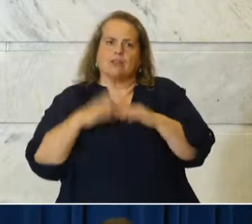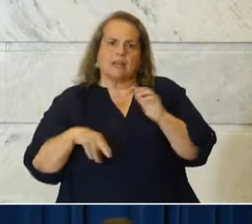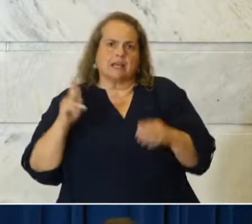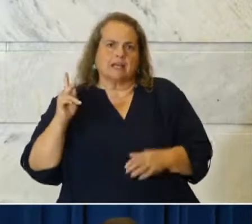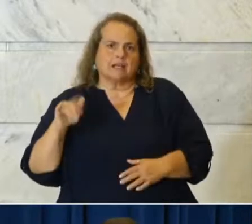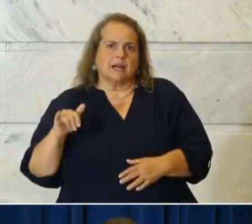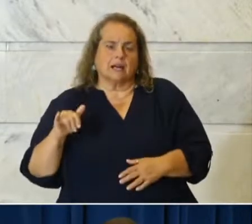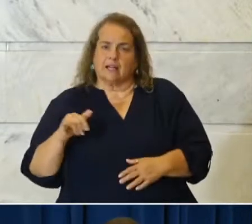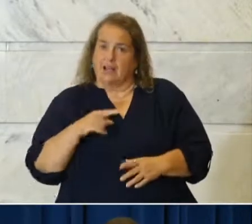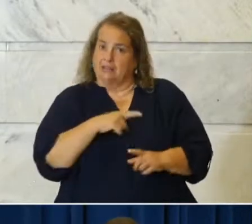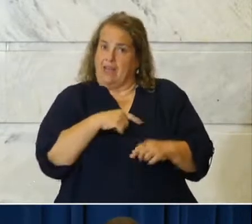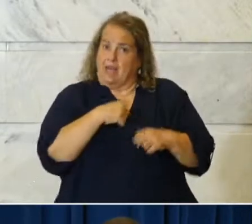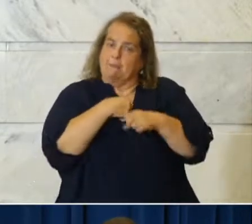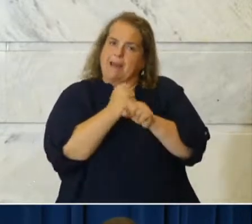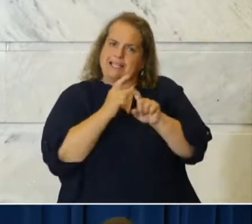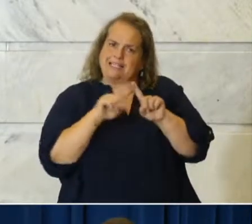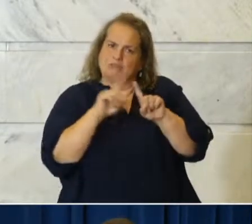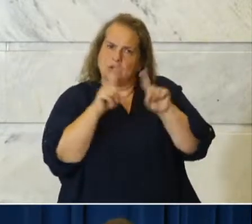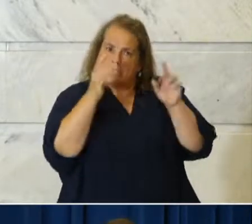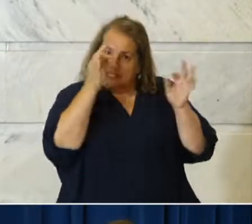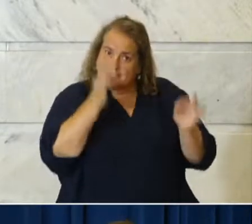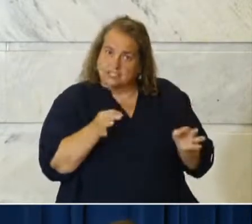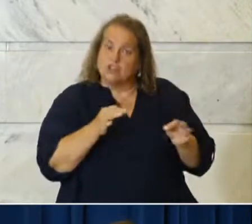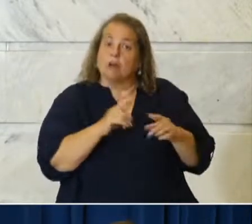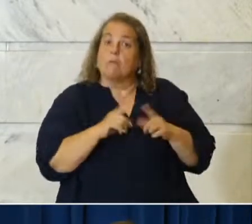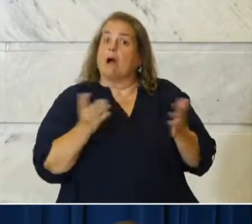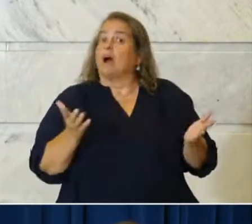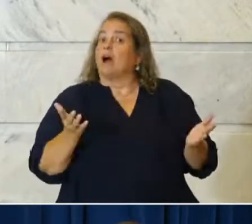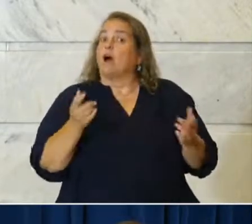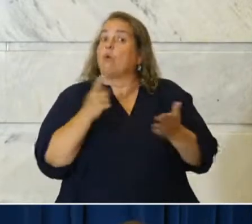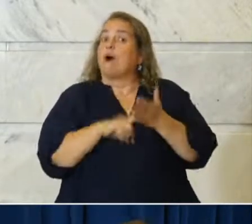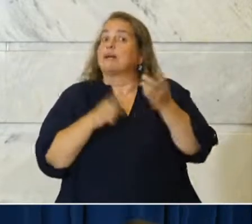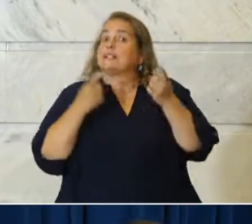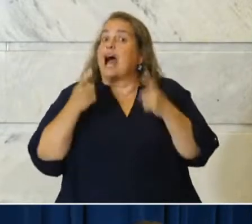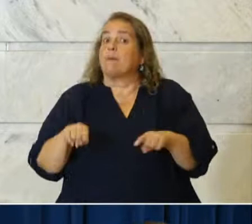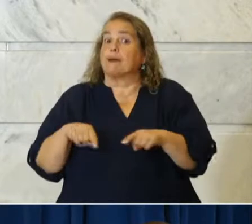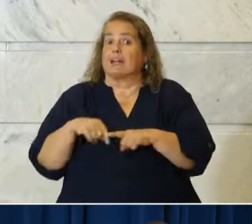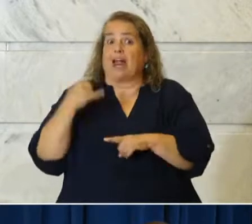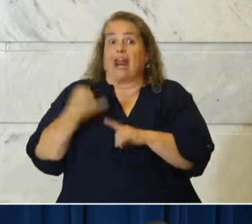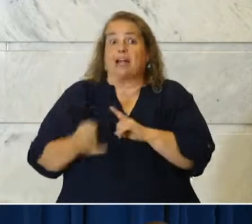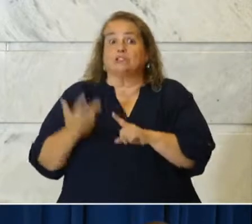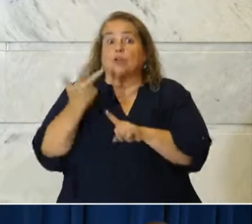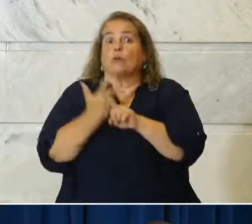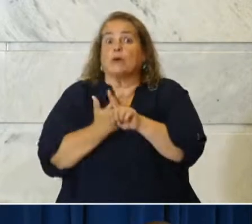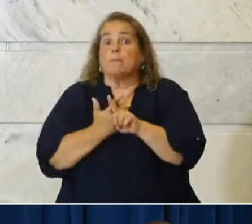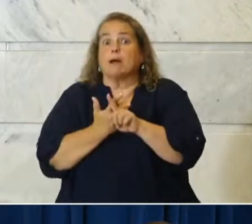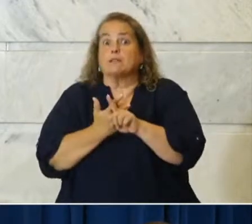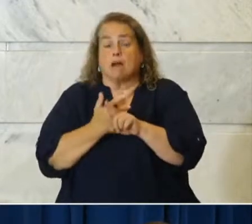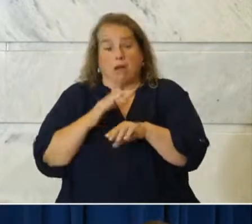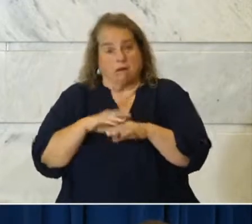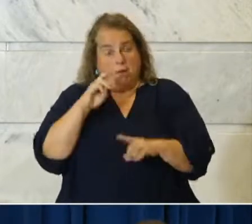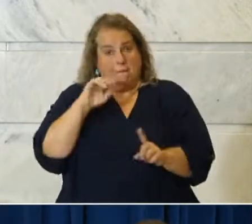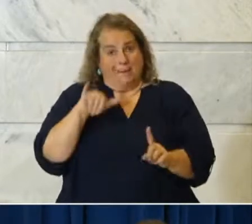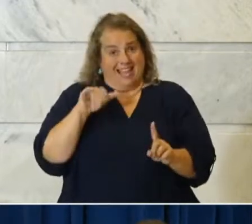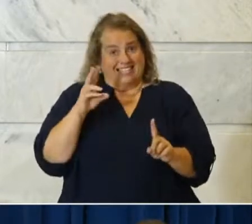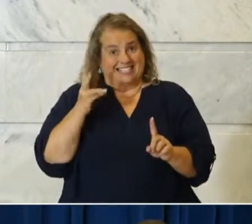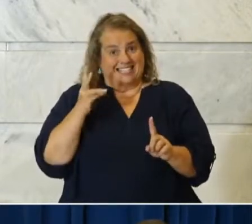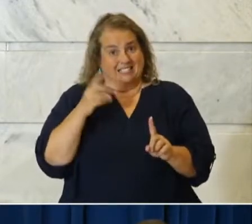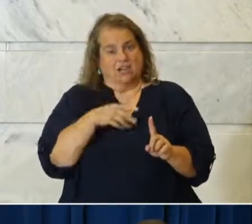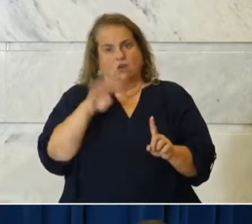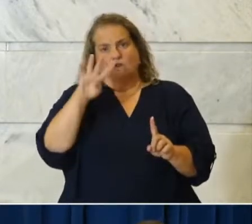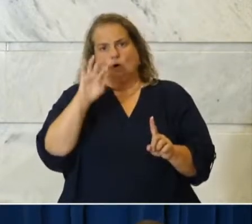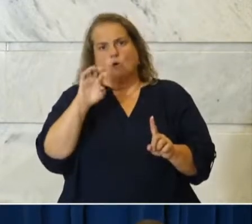some different decisions, but this is what's happened in the last 3 months. On May the 6th, they had